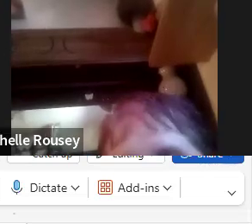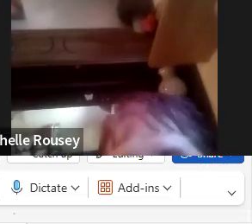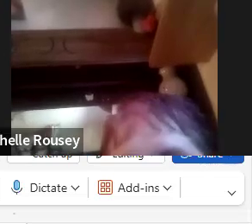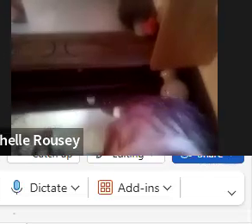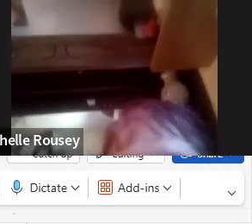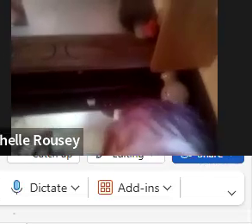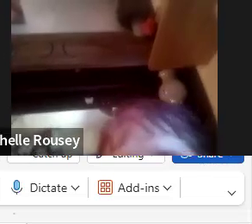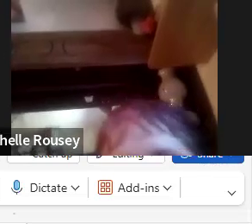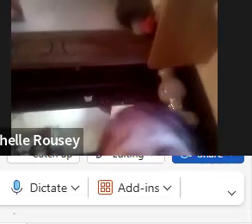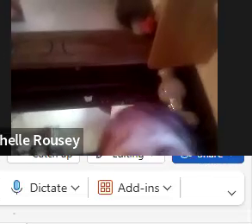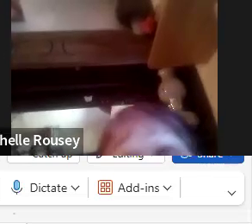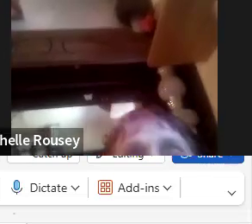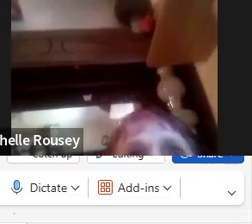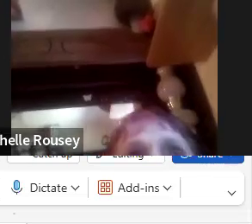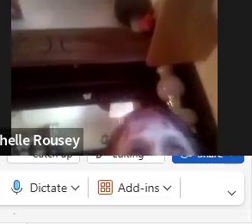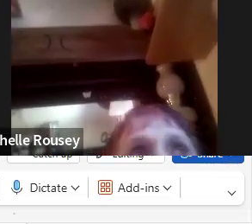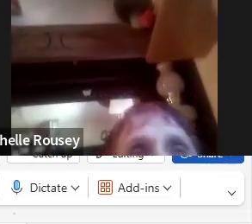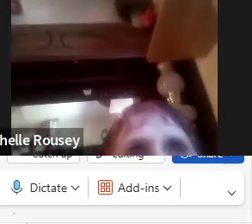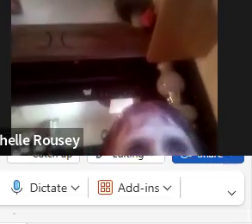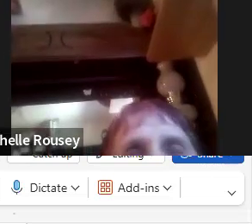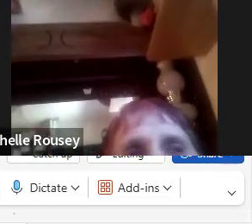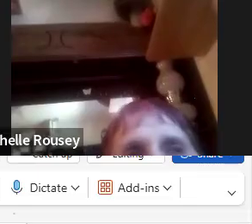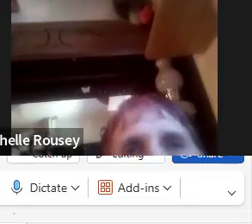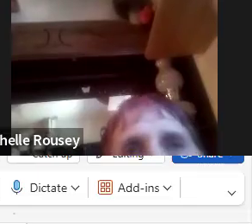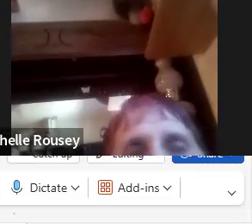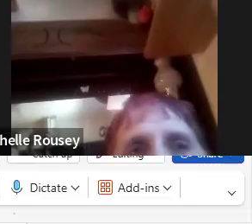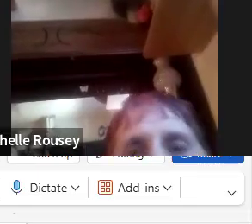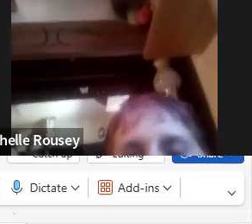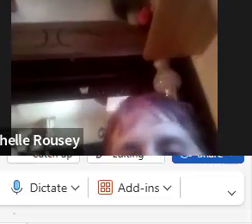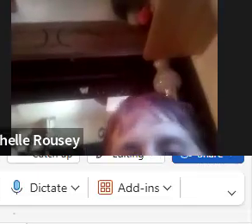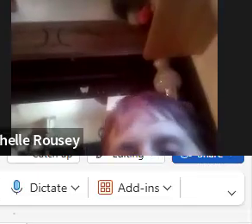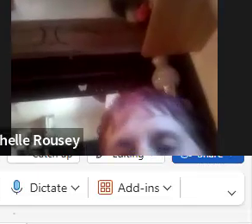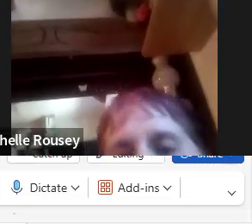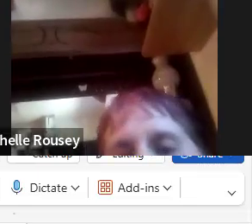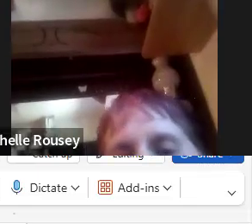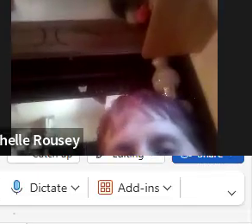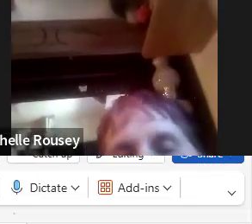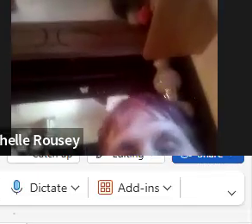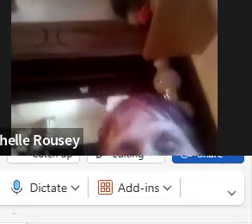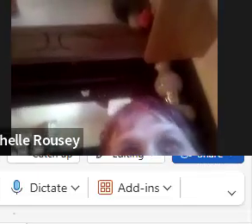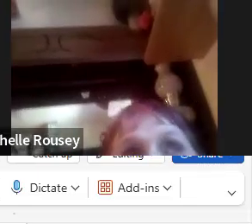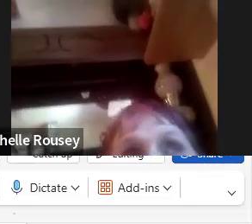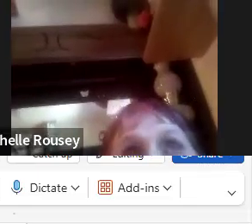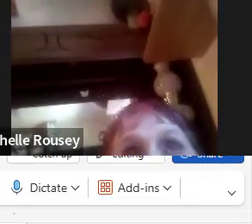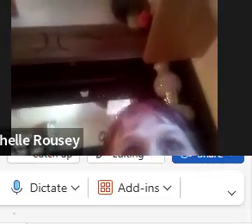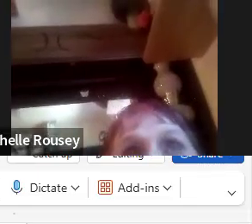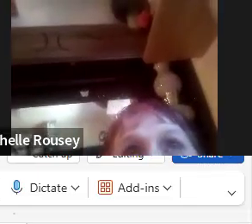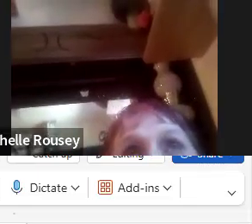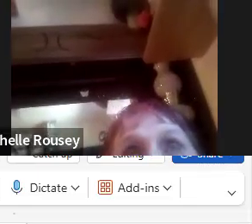here. Just want people to be aware that a lot of